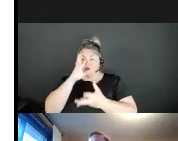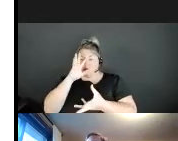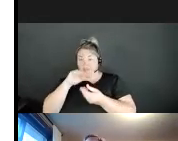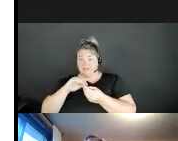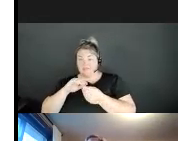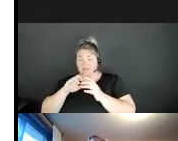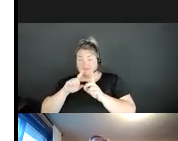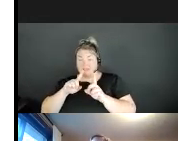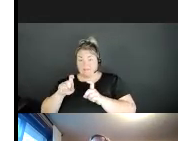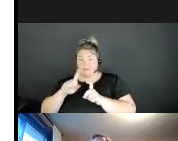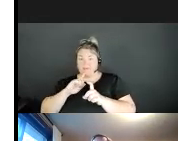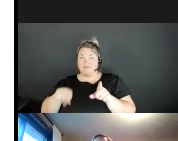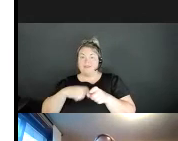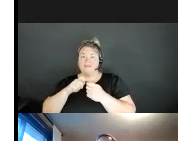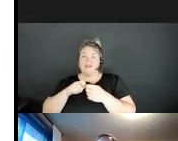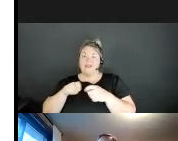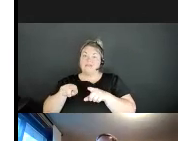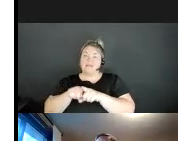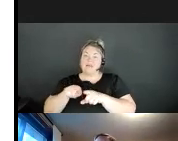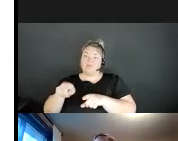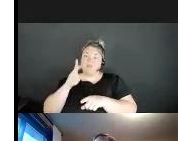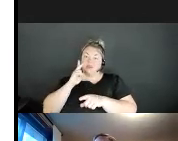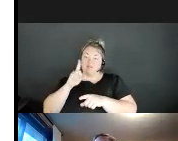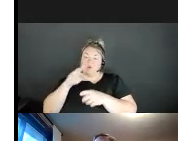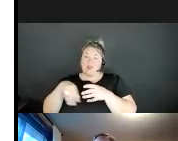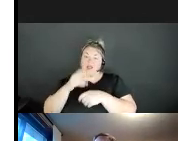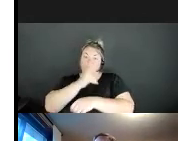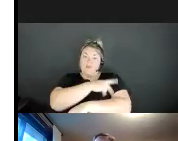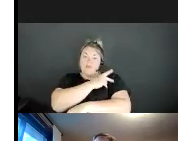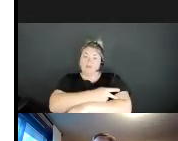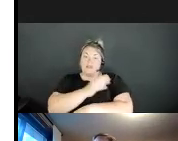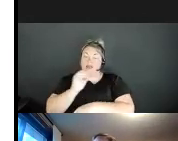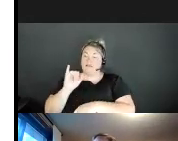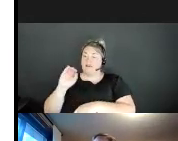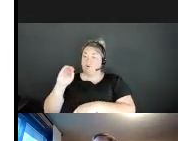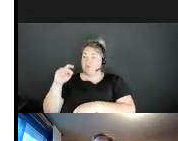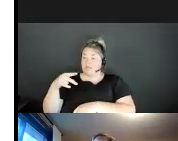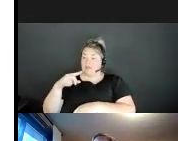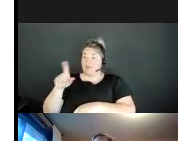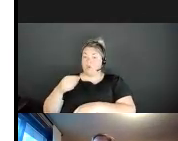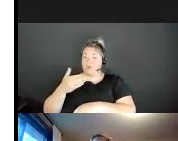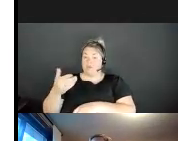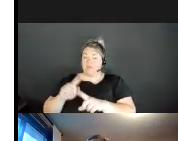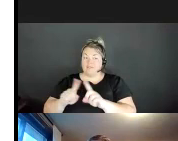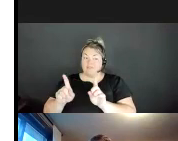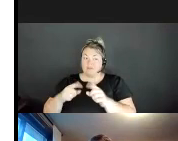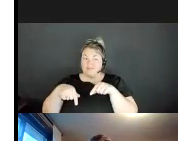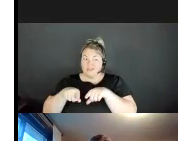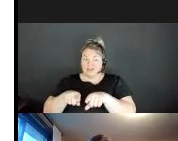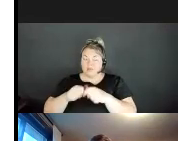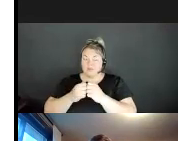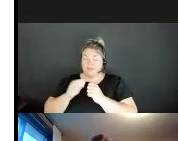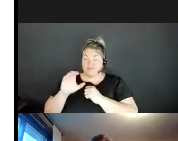assessment is the exact same as you have seen for outpatient and IOP. The only difference is, again, aligning with those